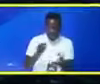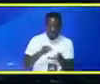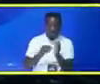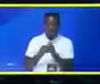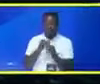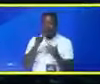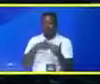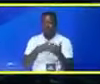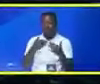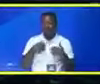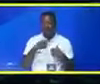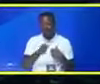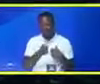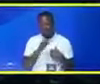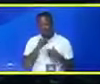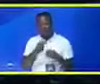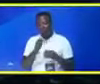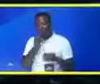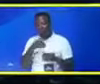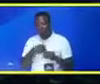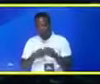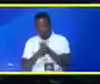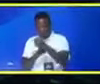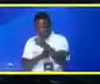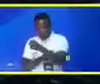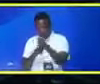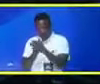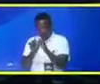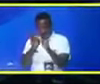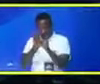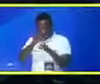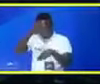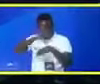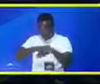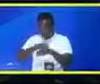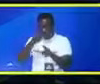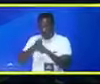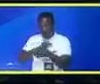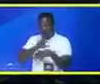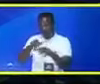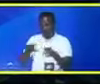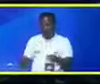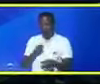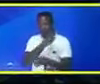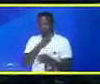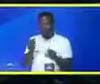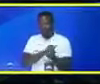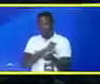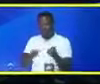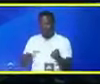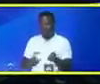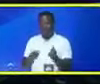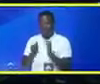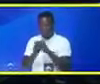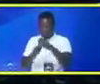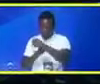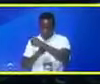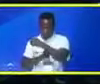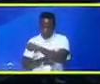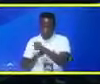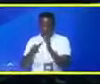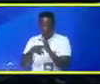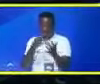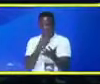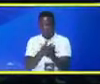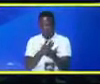you have a key or not. The foundation that the door was built upon is uprooted. The Bible says the foundations of the